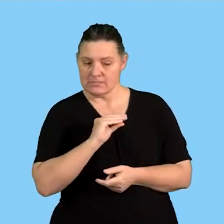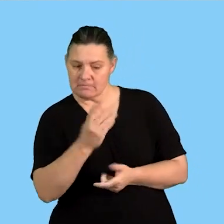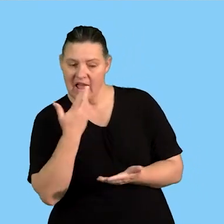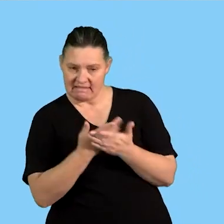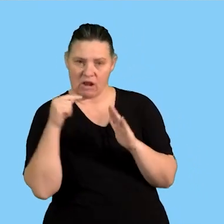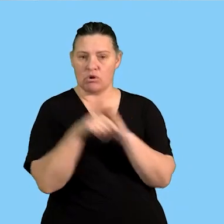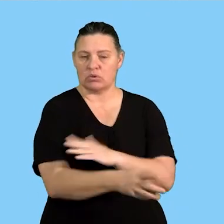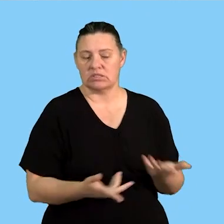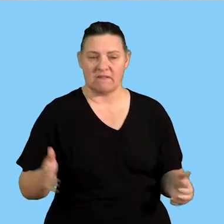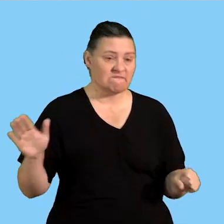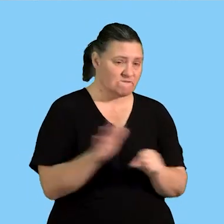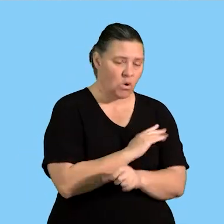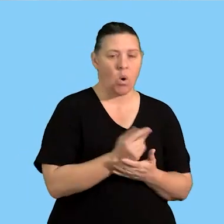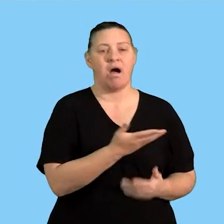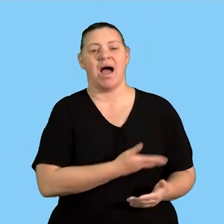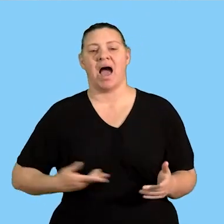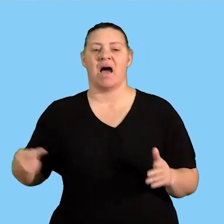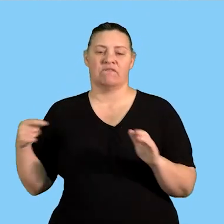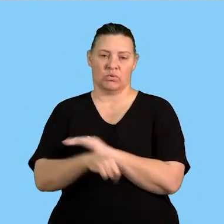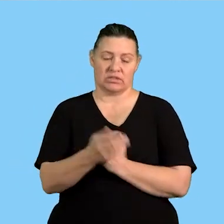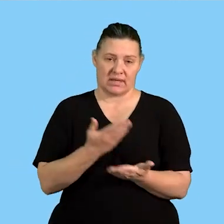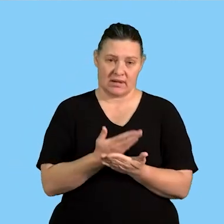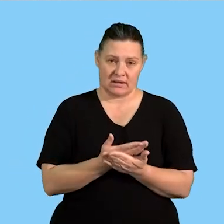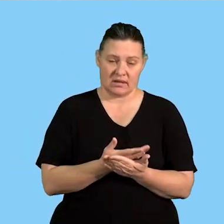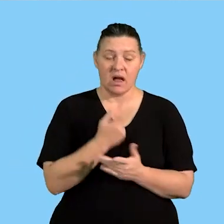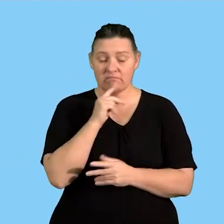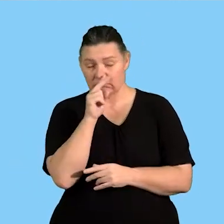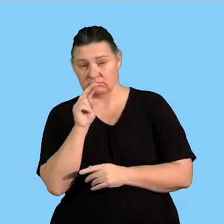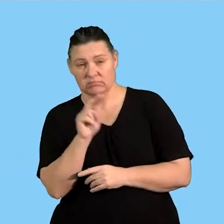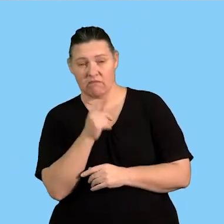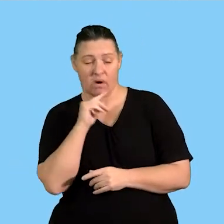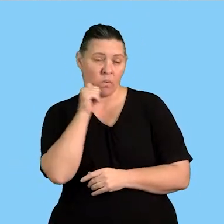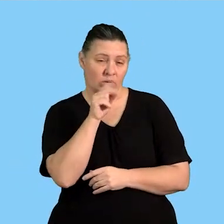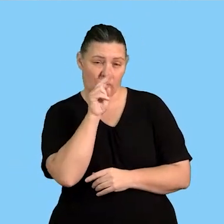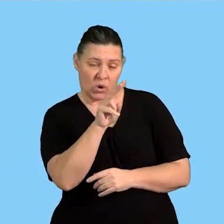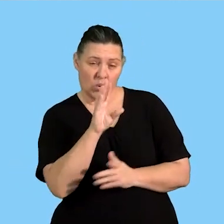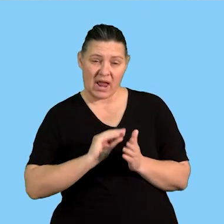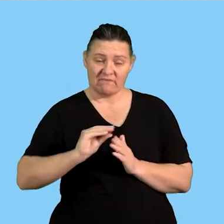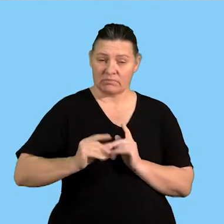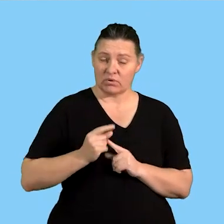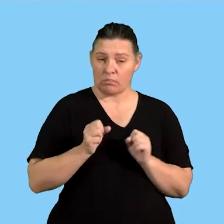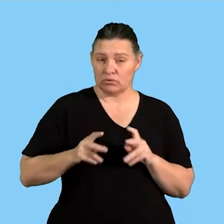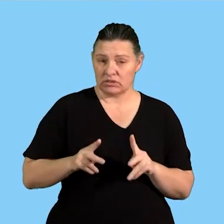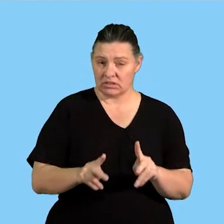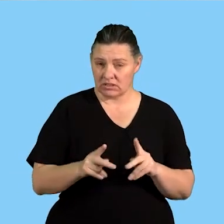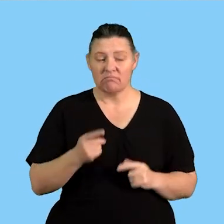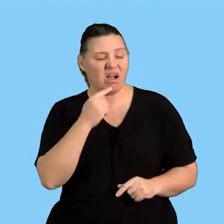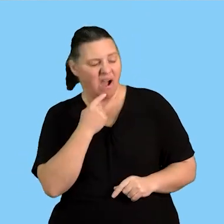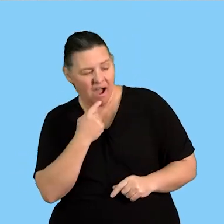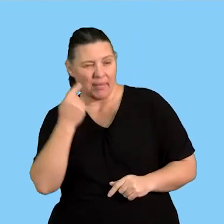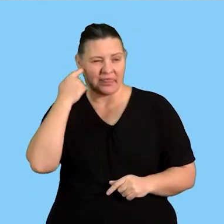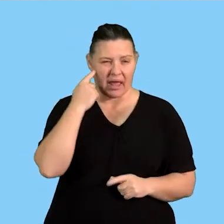in total or some parts. So when you're looking into that, is to say, now when you look into investment opportunity, think about the